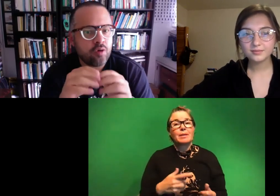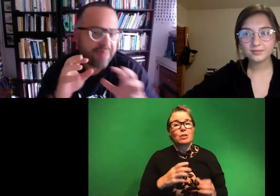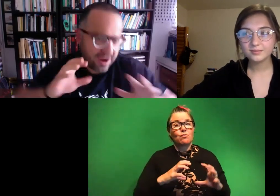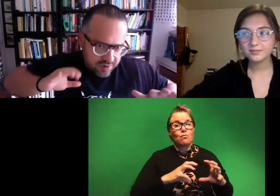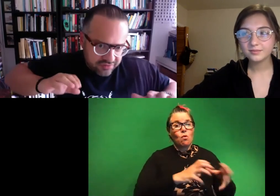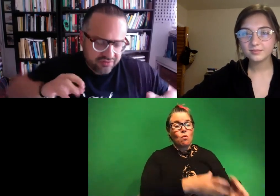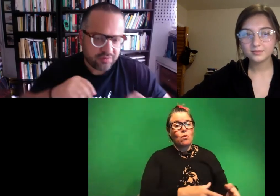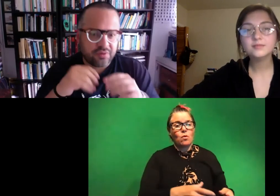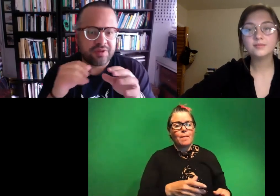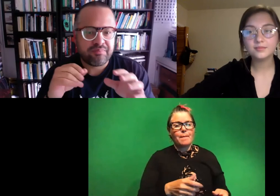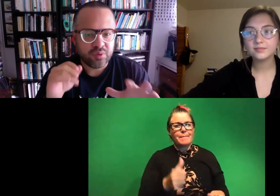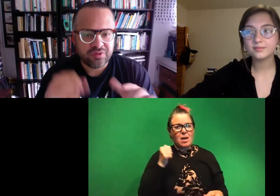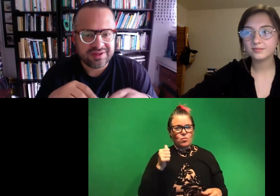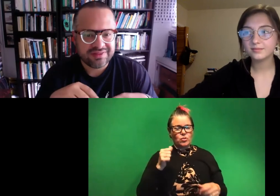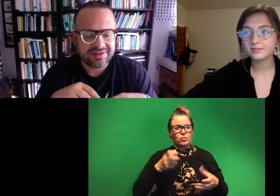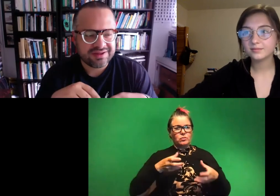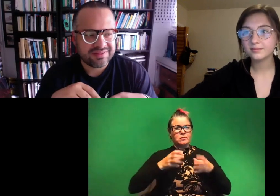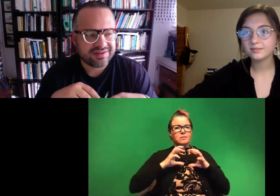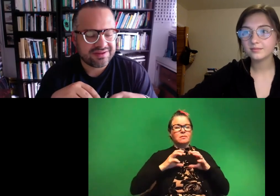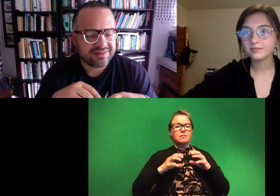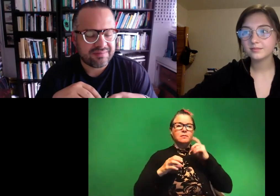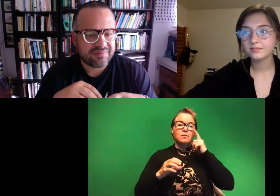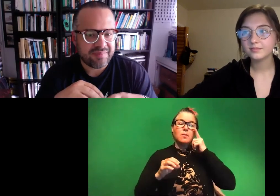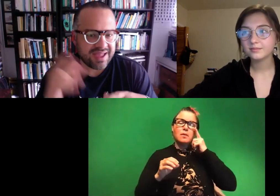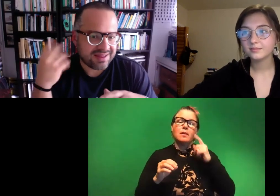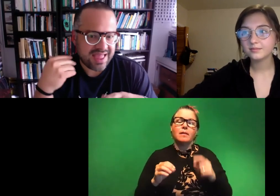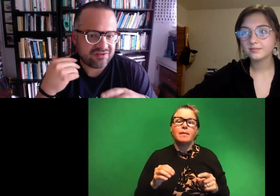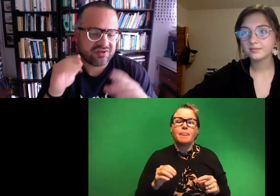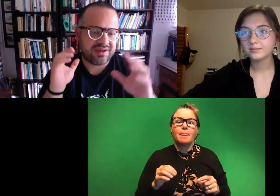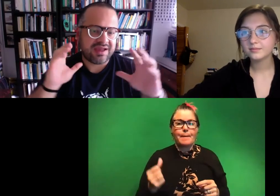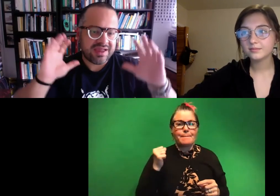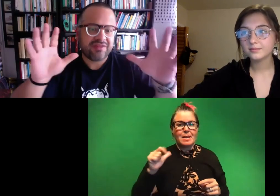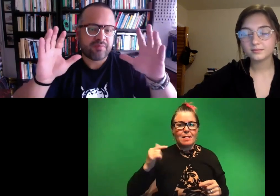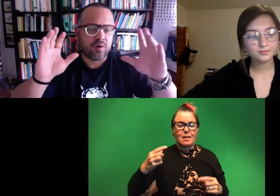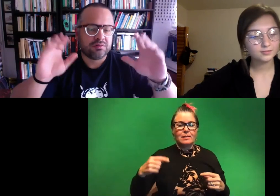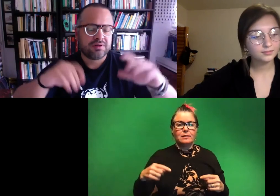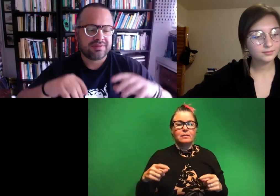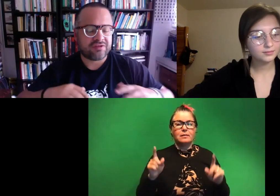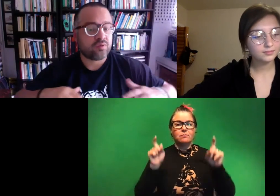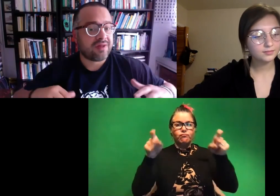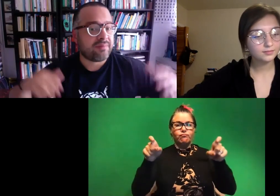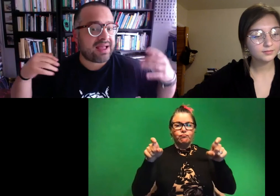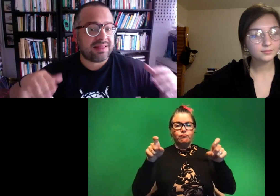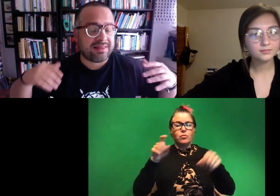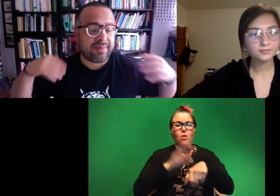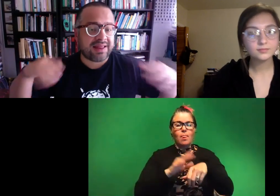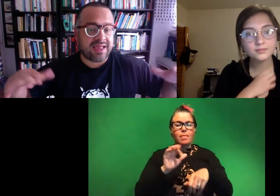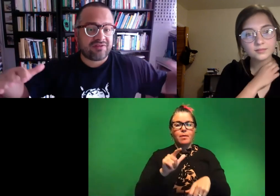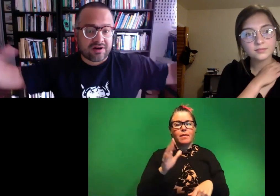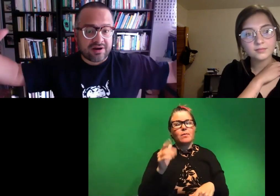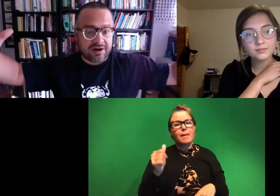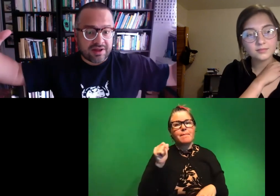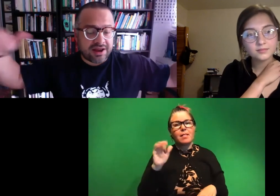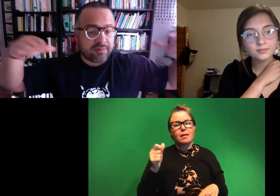go backwards. So they put the back legs in the bowl. That's why the back